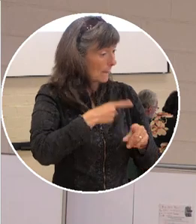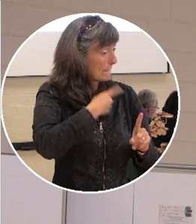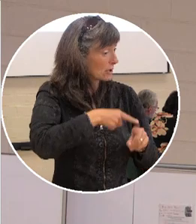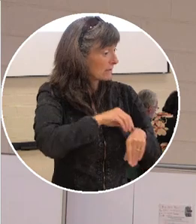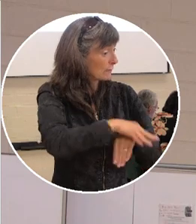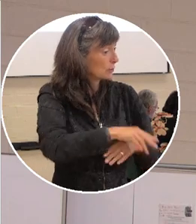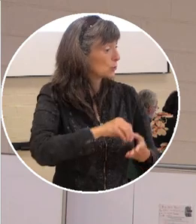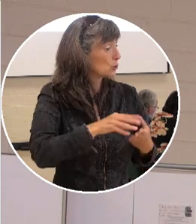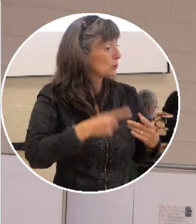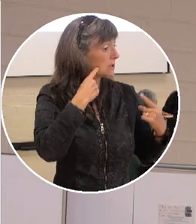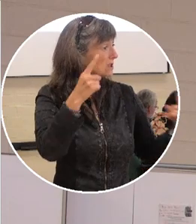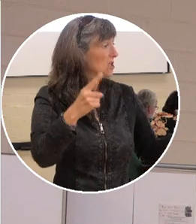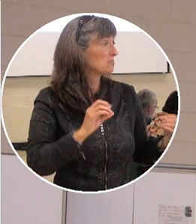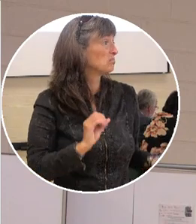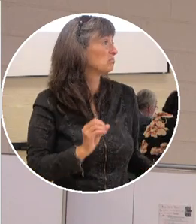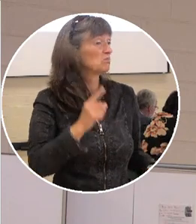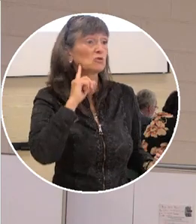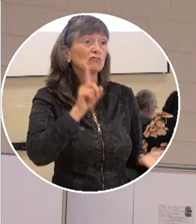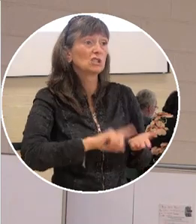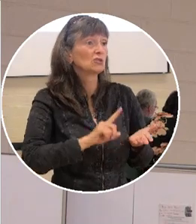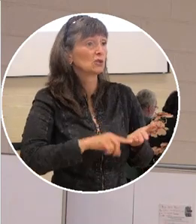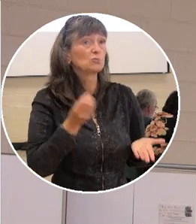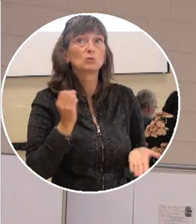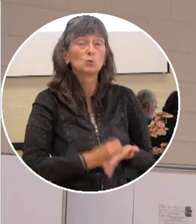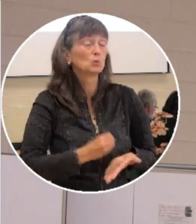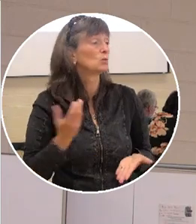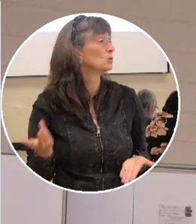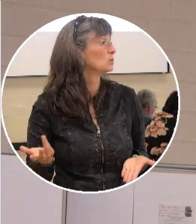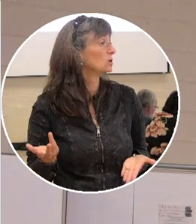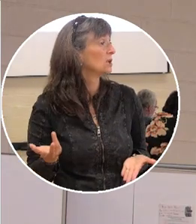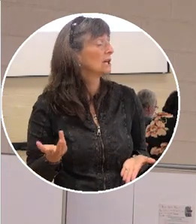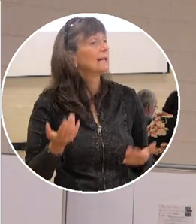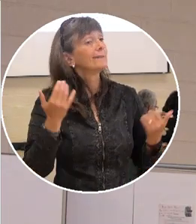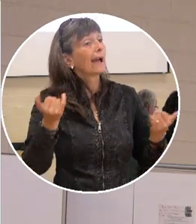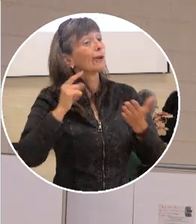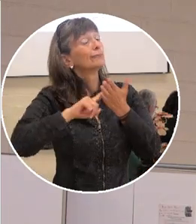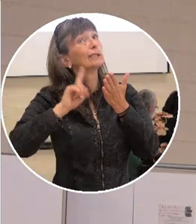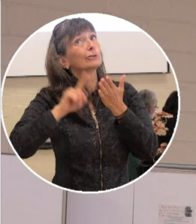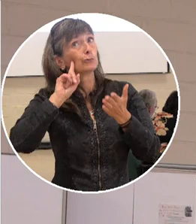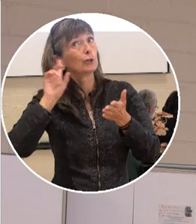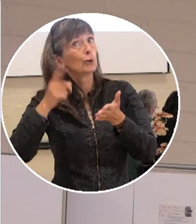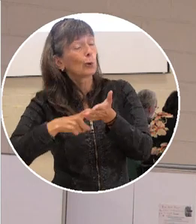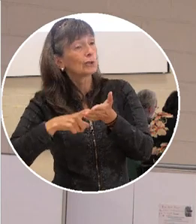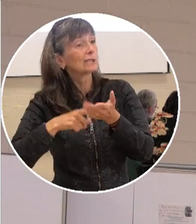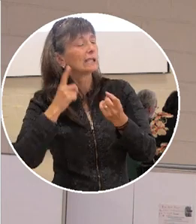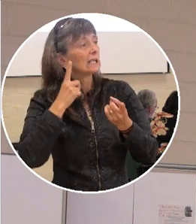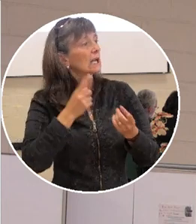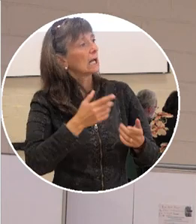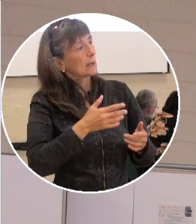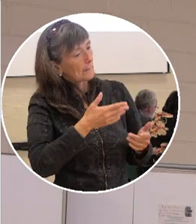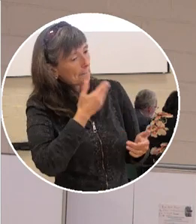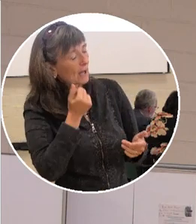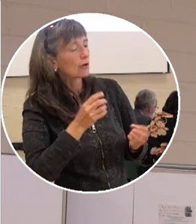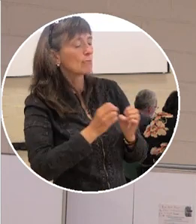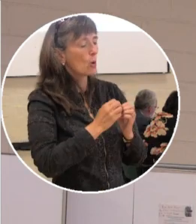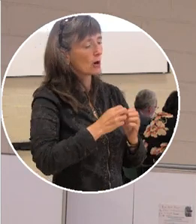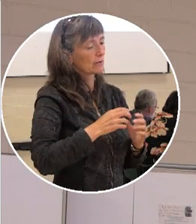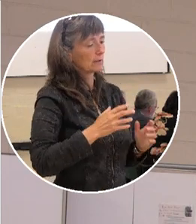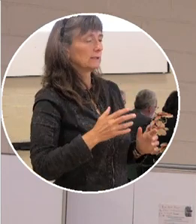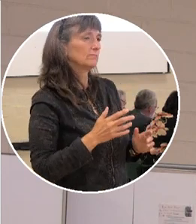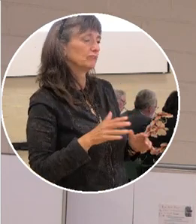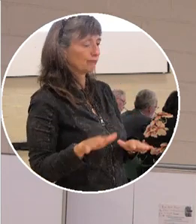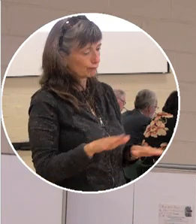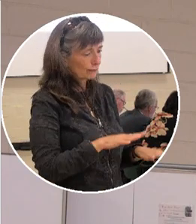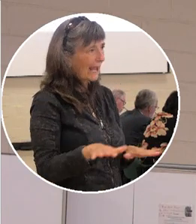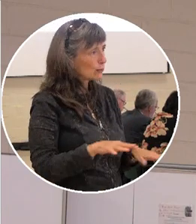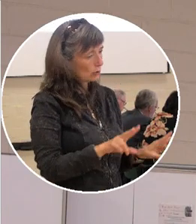on student achievement. Instead, there is research which indicates that a focus on a formative type of assessments has